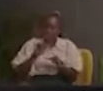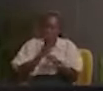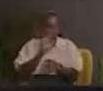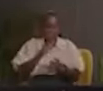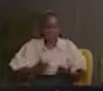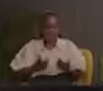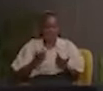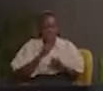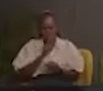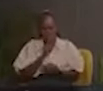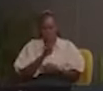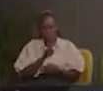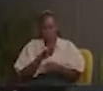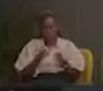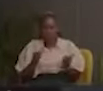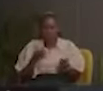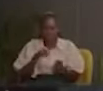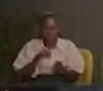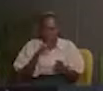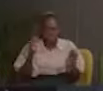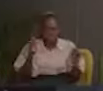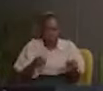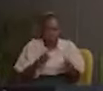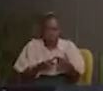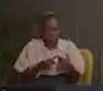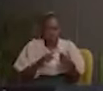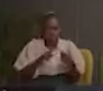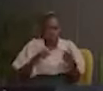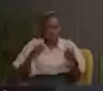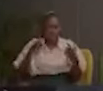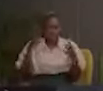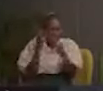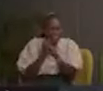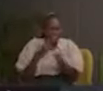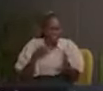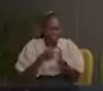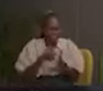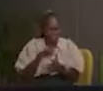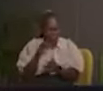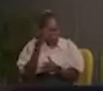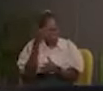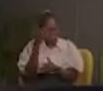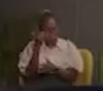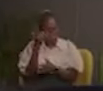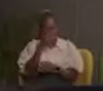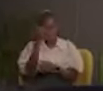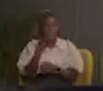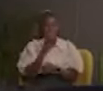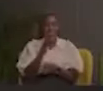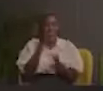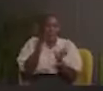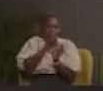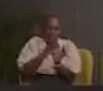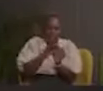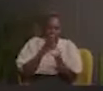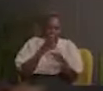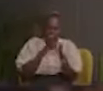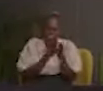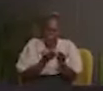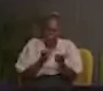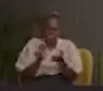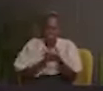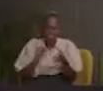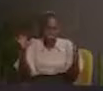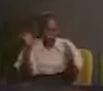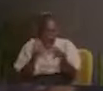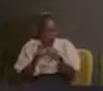true, but they are never able to manifest that reality. You know why? Because there are components in the kingdom that connect. There are